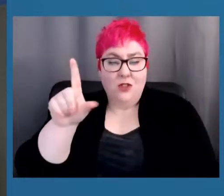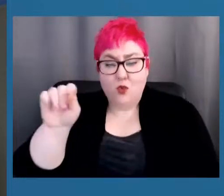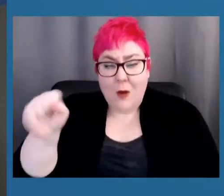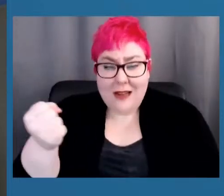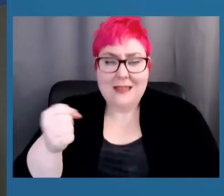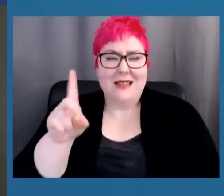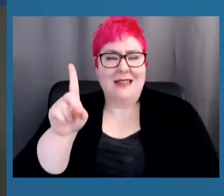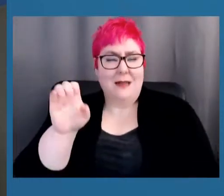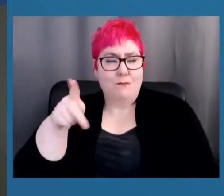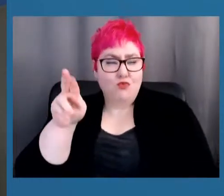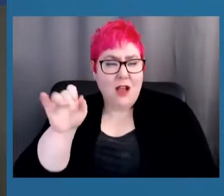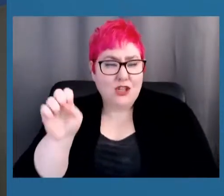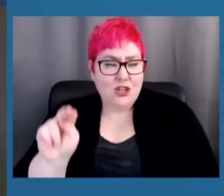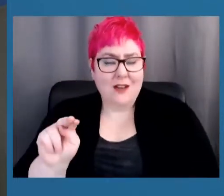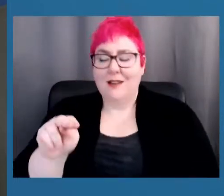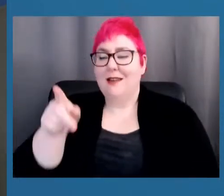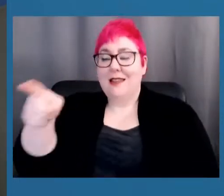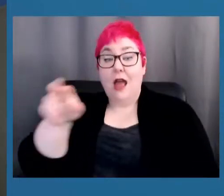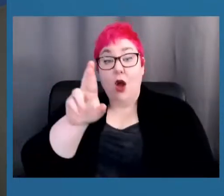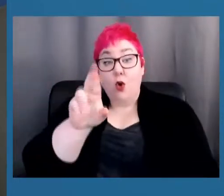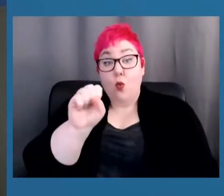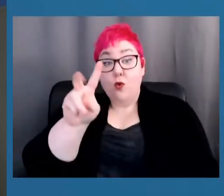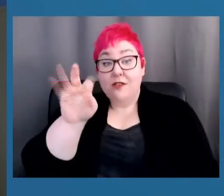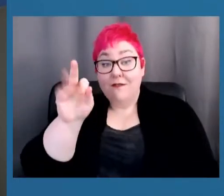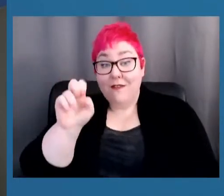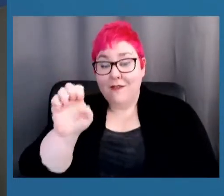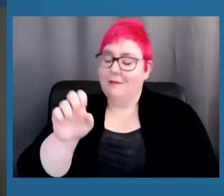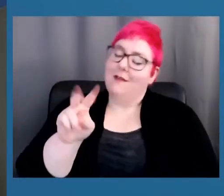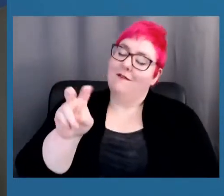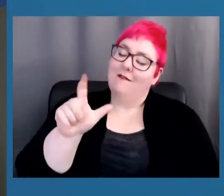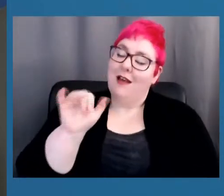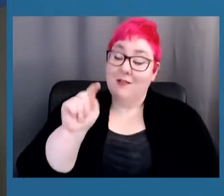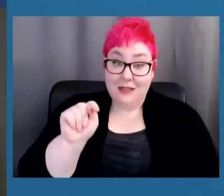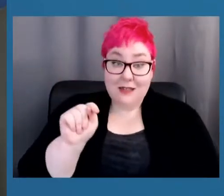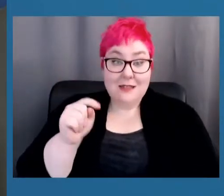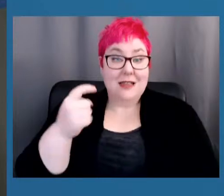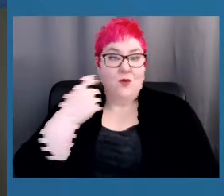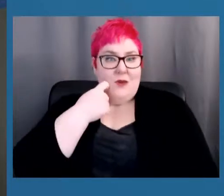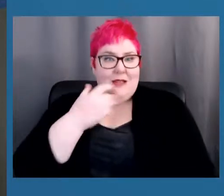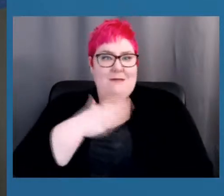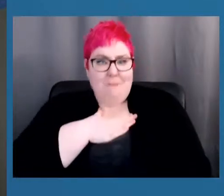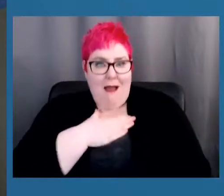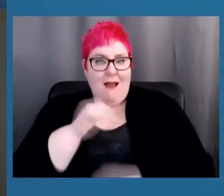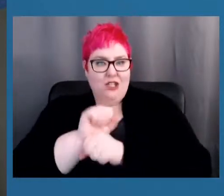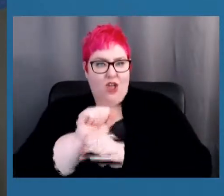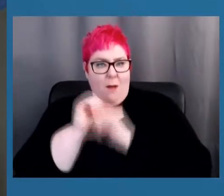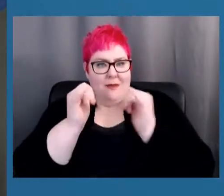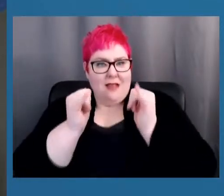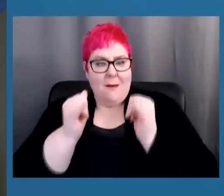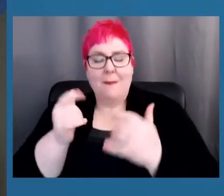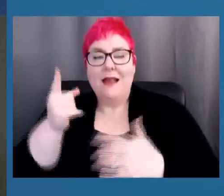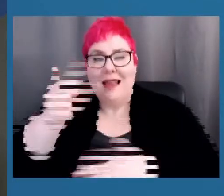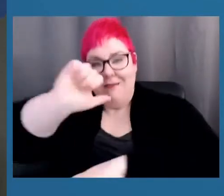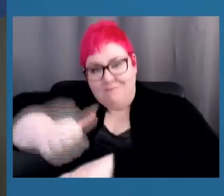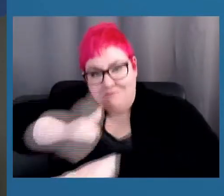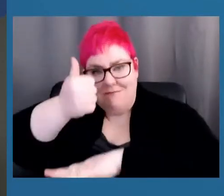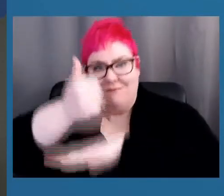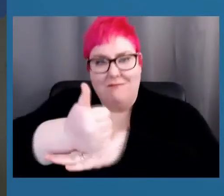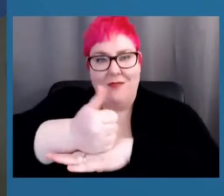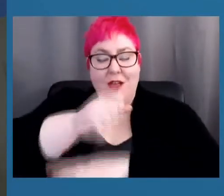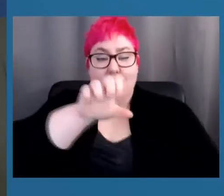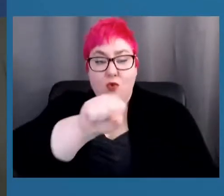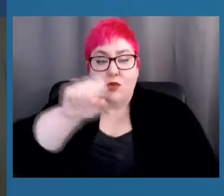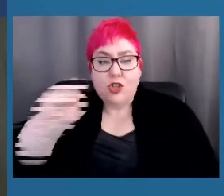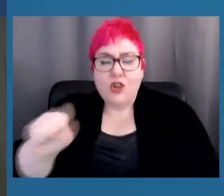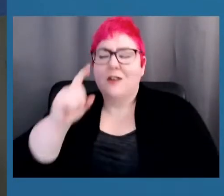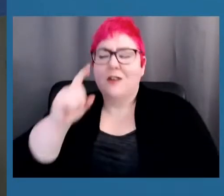conceived by Franklin Roosevelt, who once held the job I held now. Social Security is a lifeline for people with disabilities and seniors